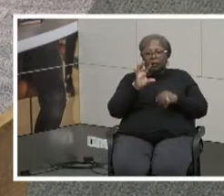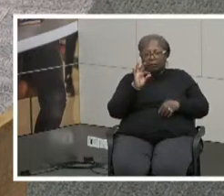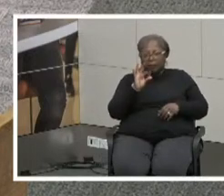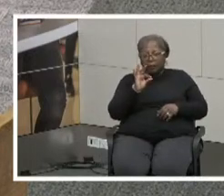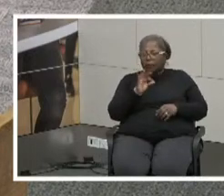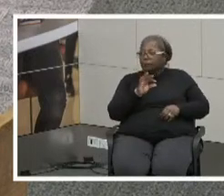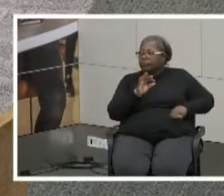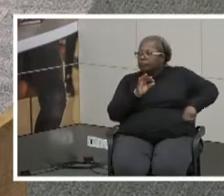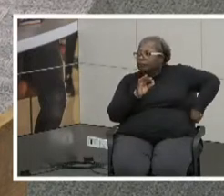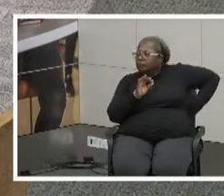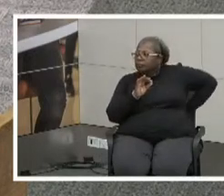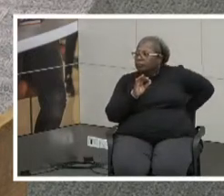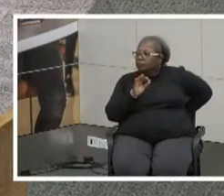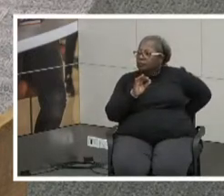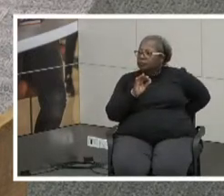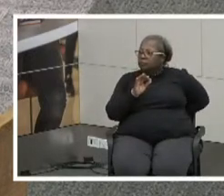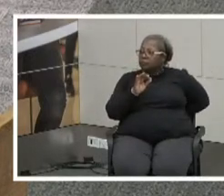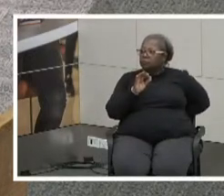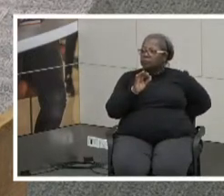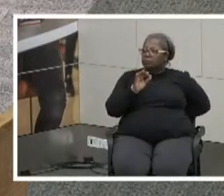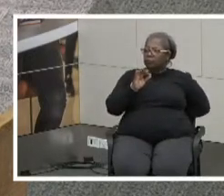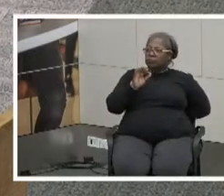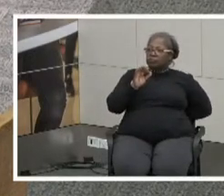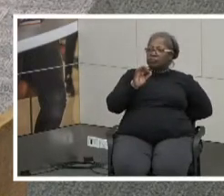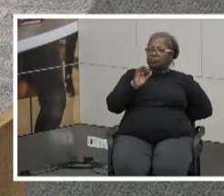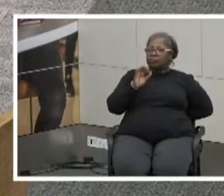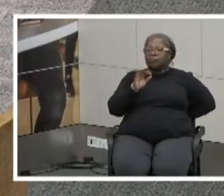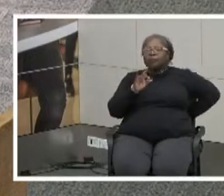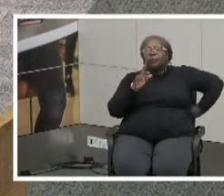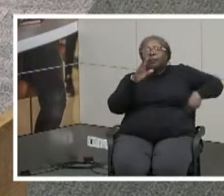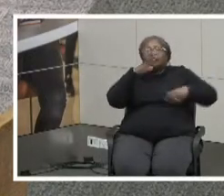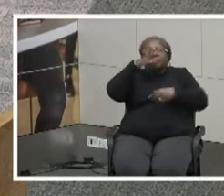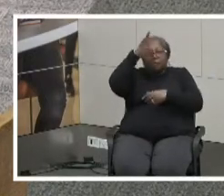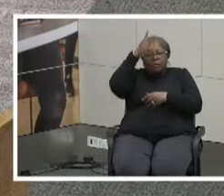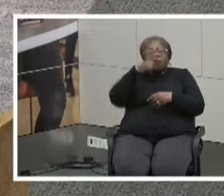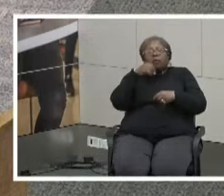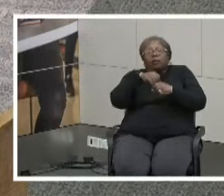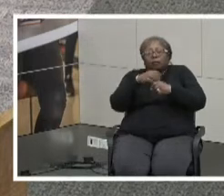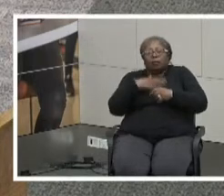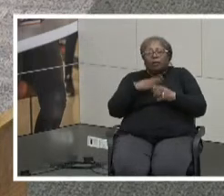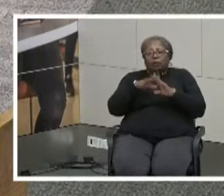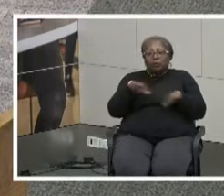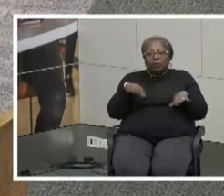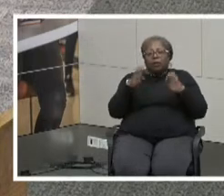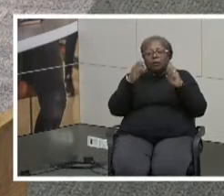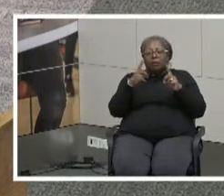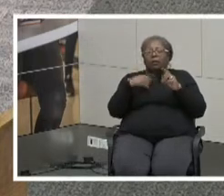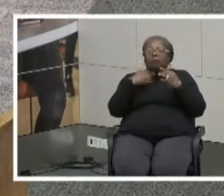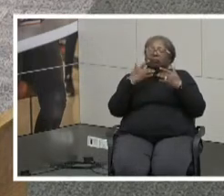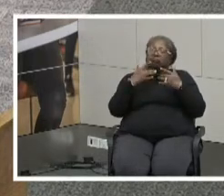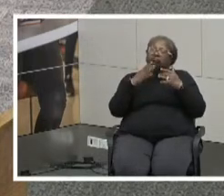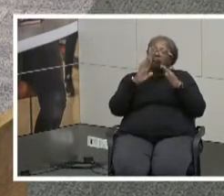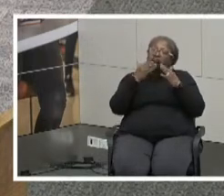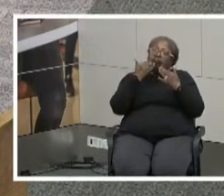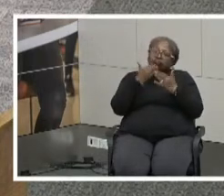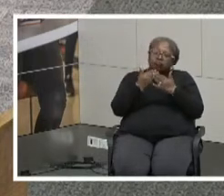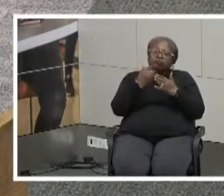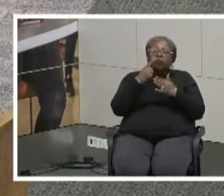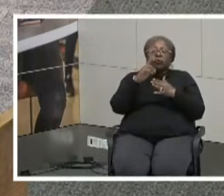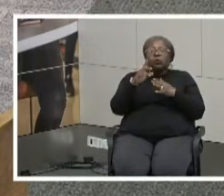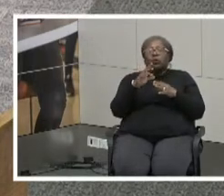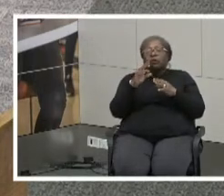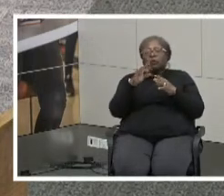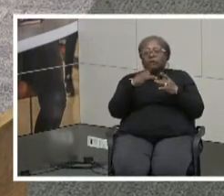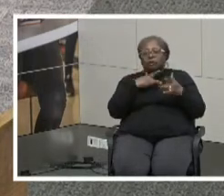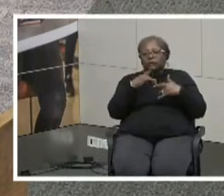is Marna Marsh as a parent deeply invested in my children's education and I'm grateful for your responsiveness to our community's concerns regarding the preservation of the Dual